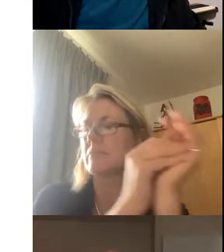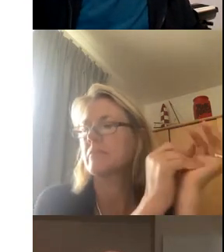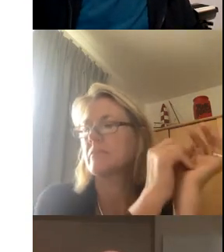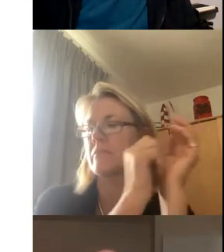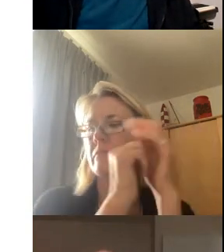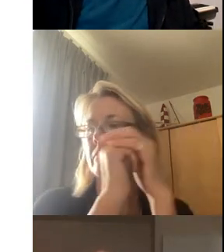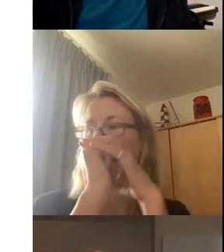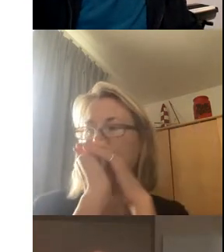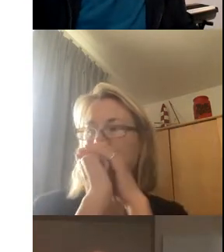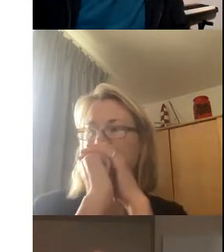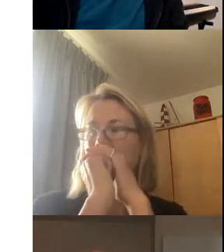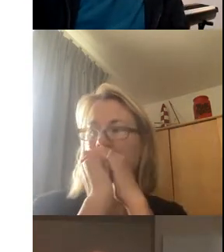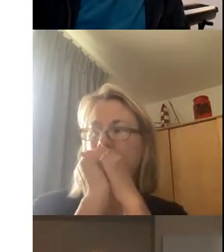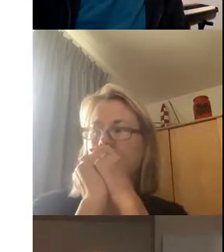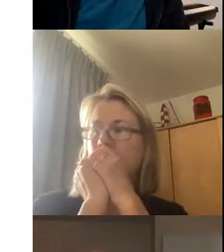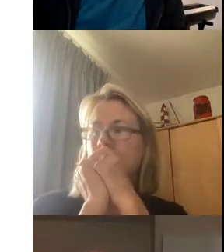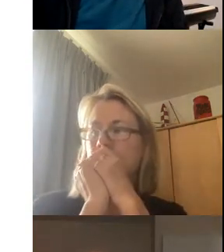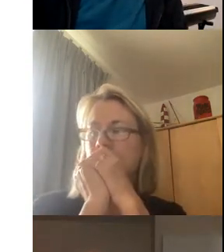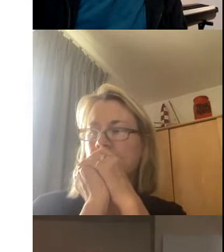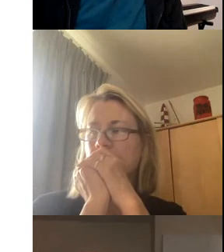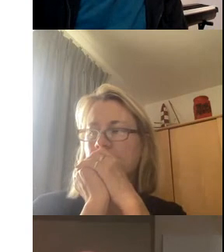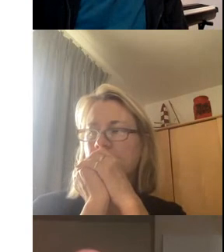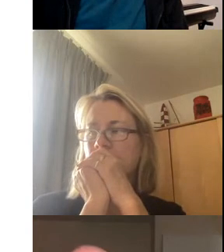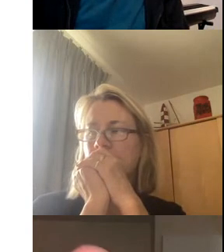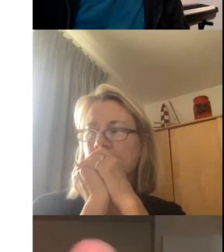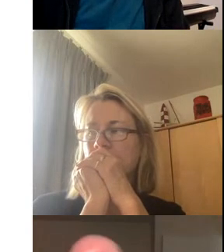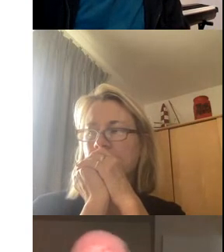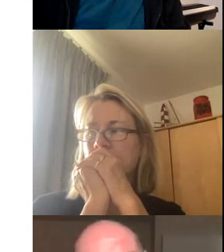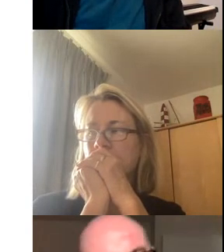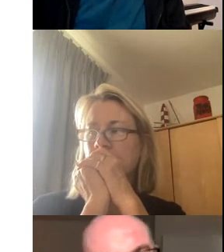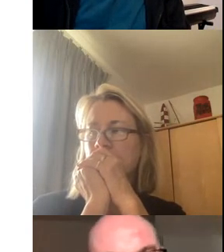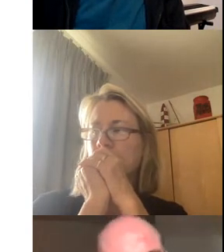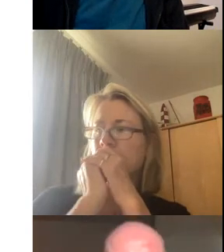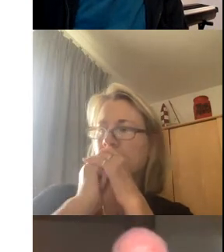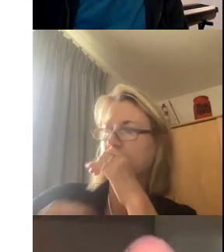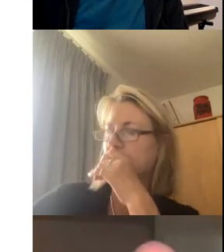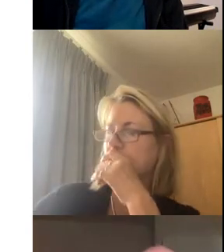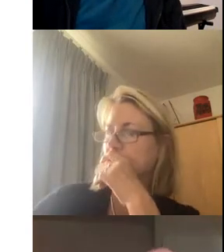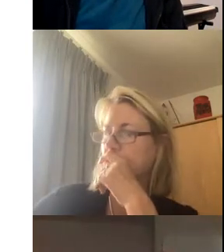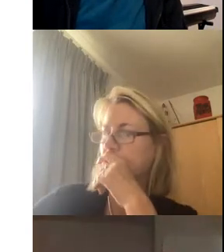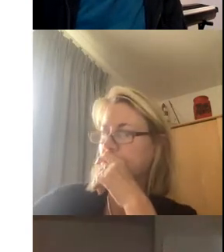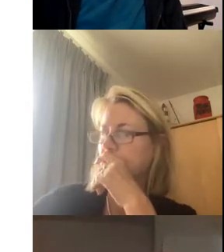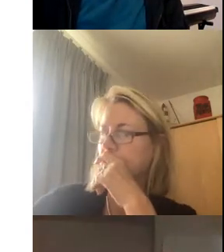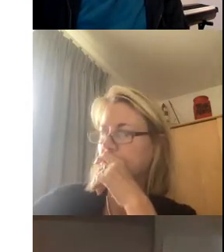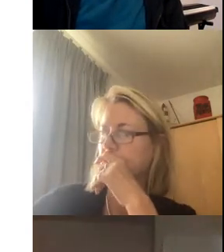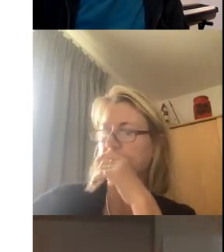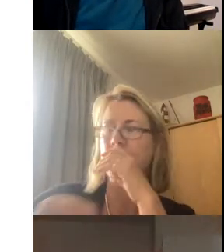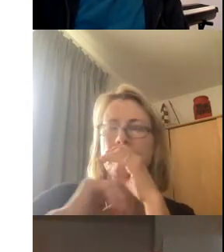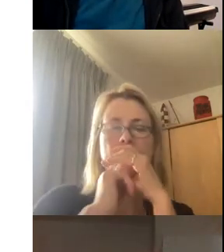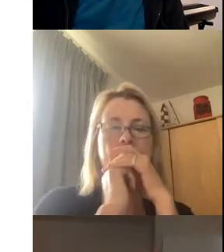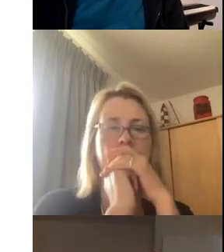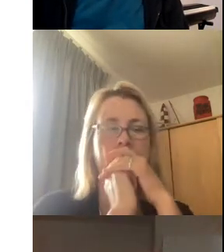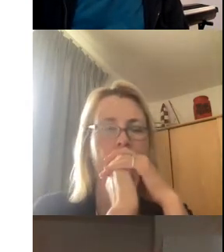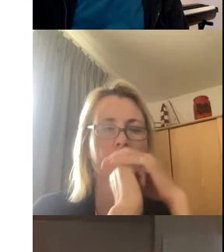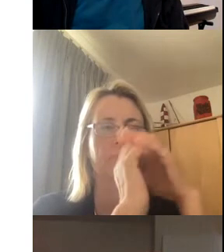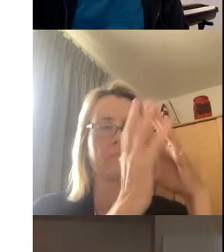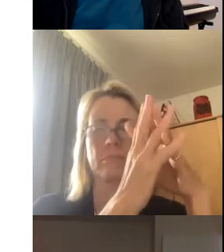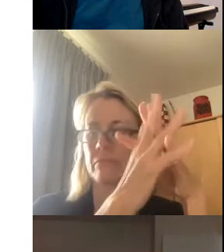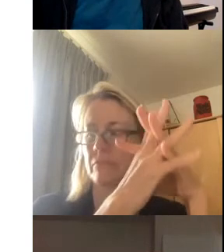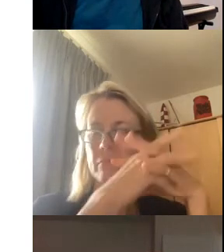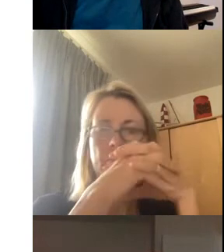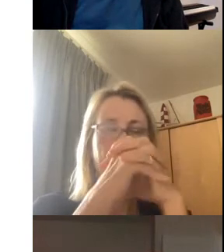it's too strong to say farmers know best. It's only meant to grab your attention, but they see themselves as stewards of the land and ultimate guardians of the quality of